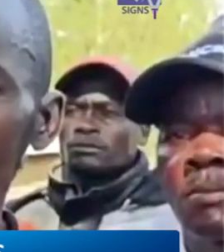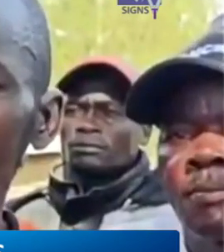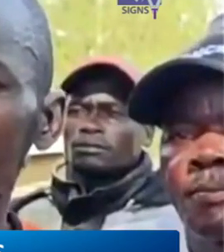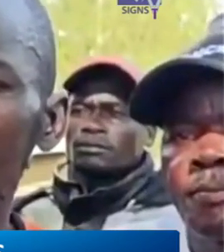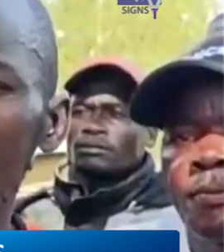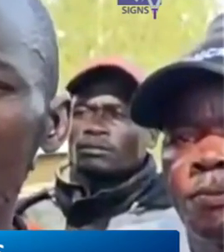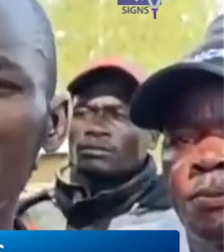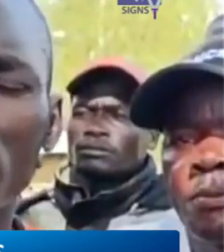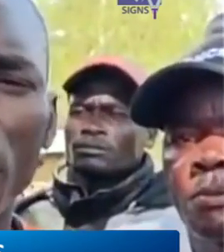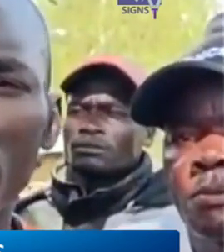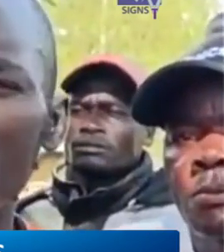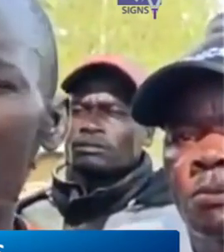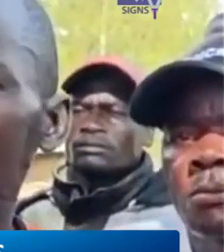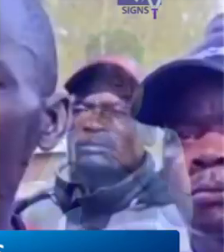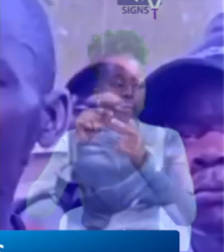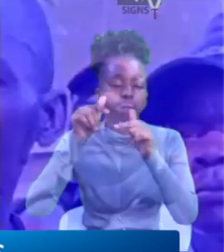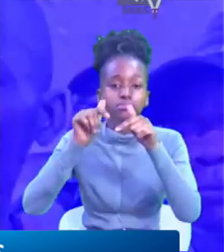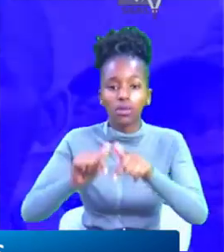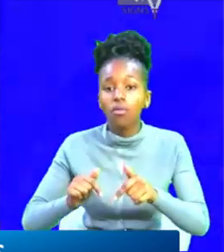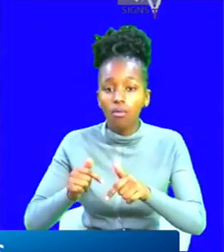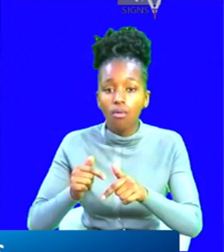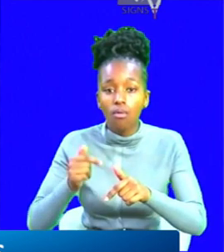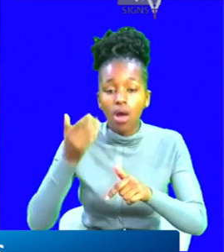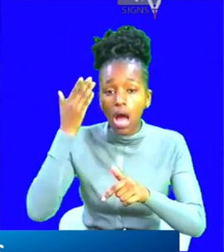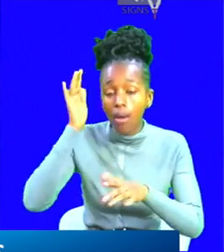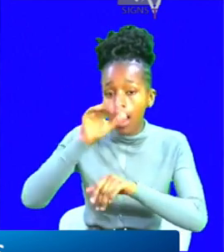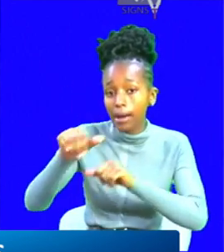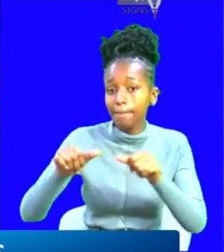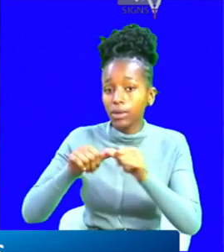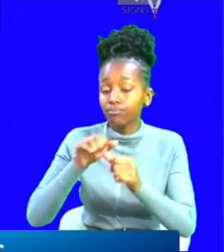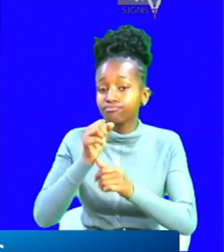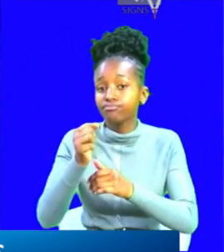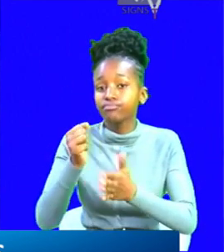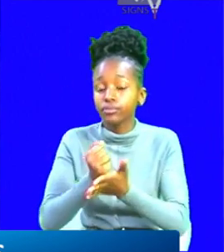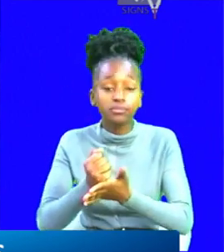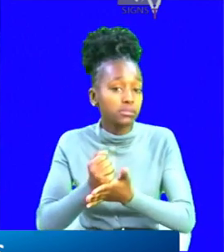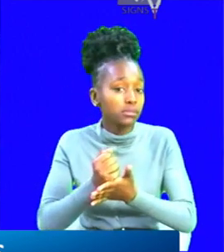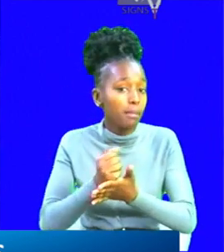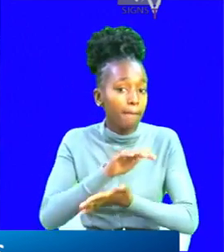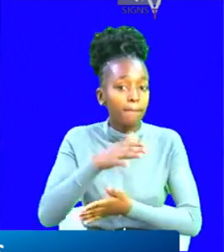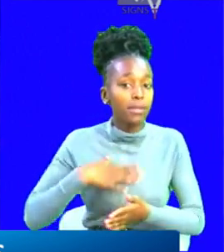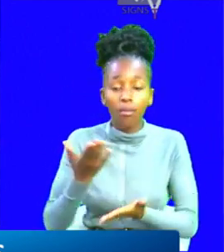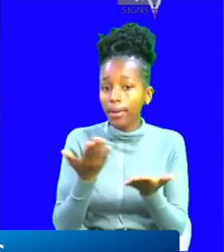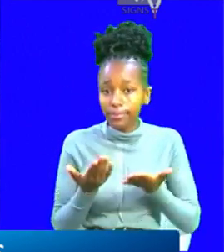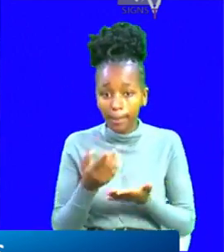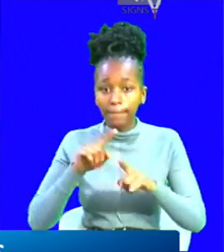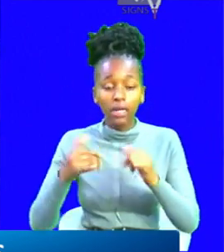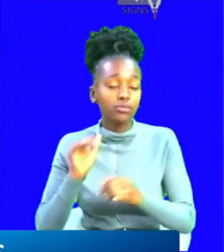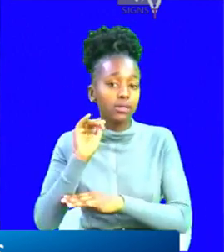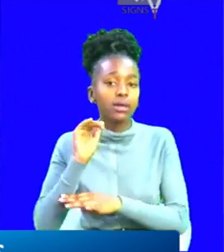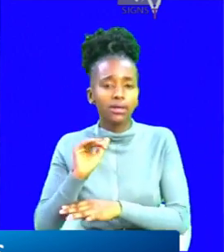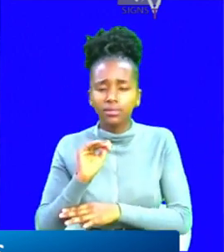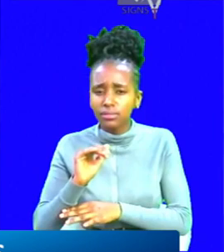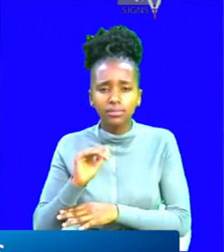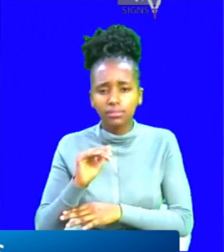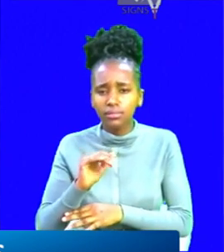Up to date, we are not aware of his whereabouts. So we are kindly asking the government, being my brother, Maurice Ogeta, wasn't a